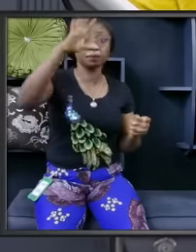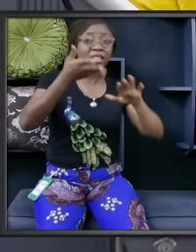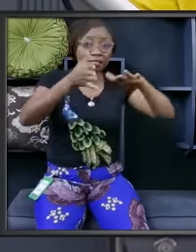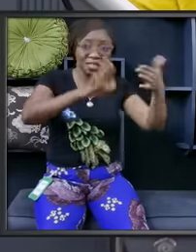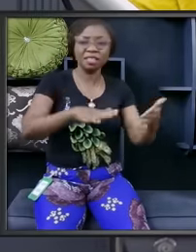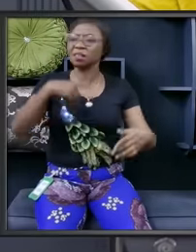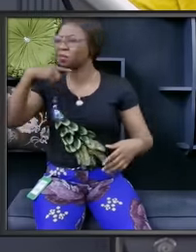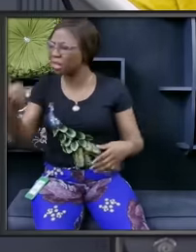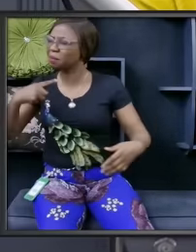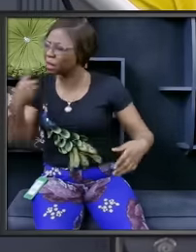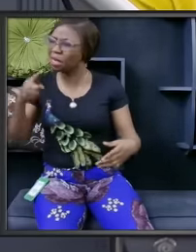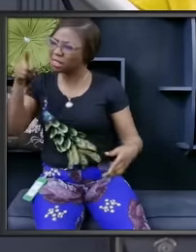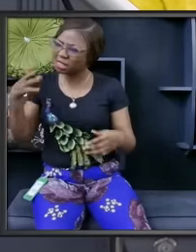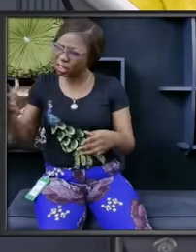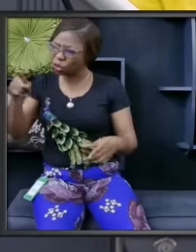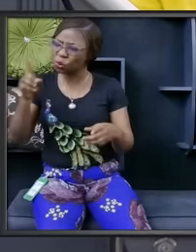thing, what you did, in a bad thing.